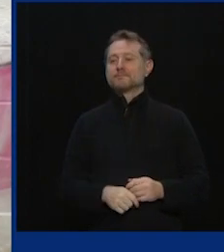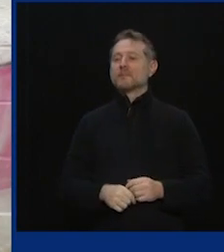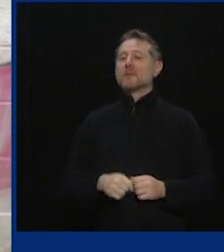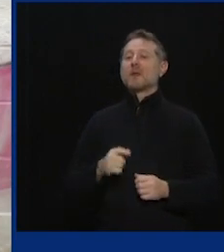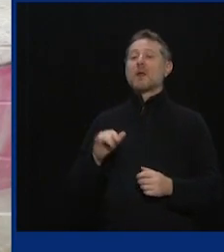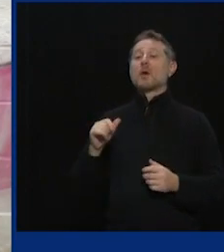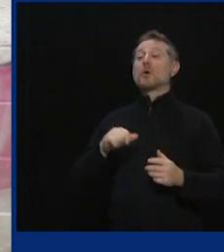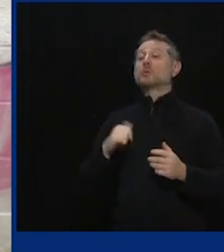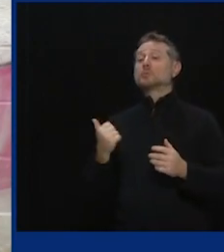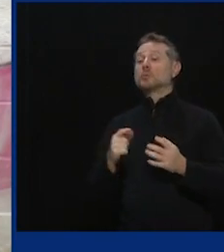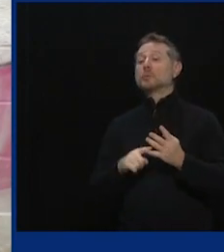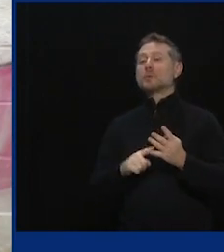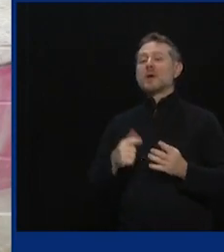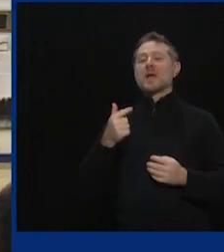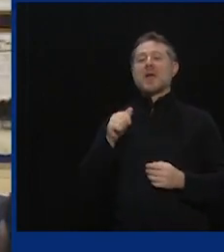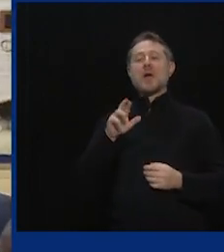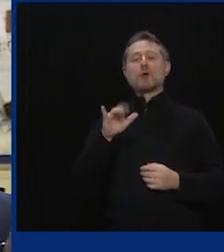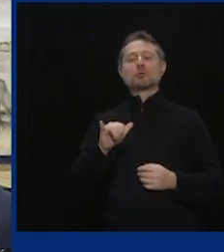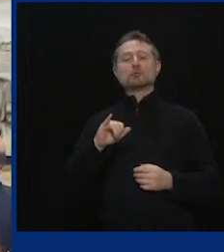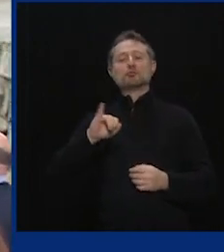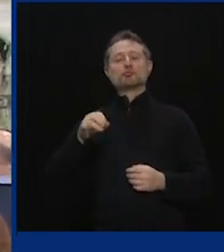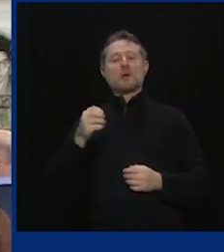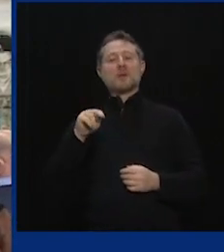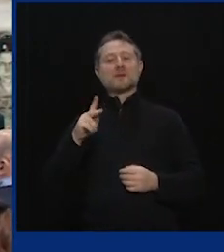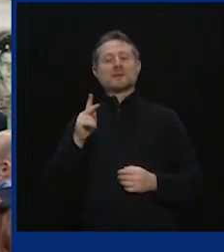HRA Administrator,